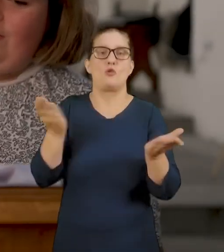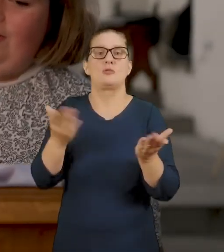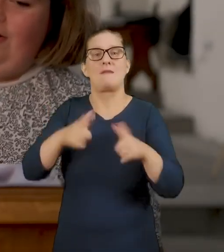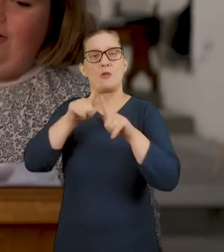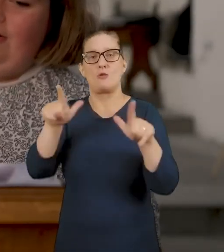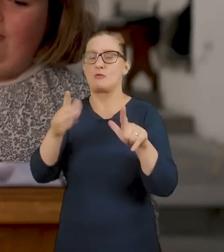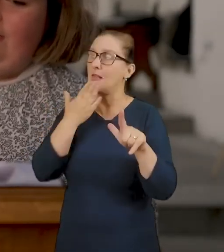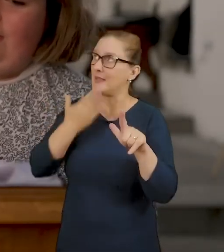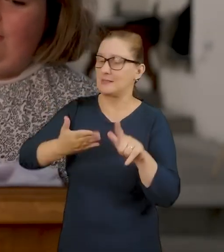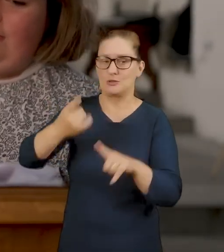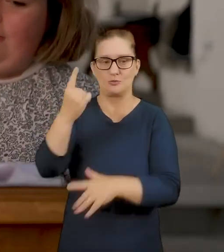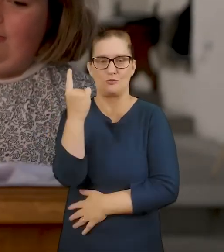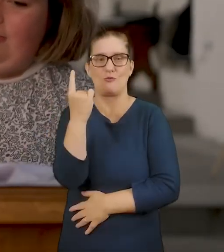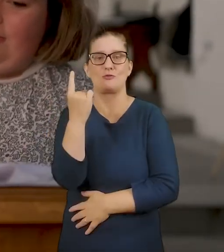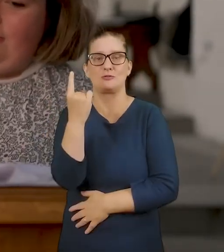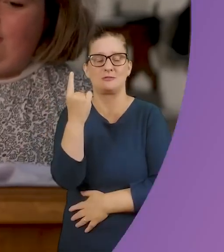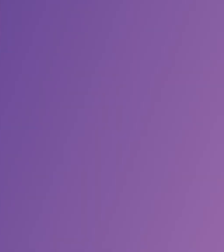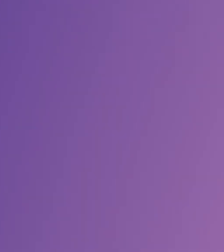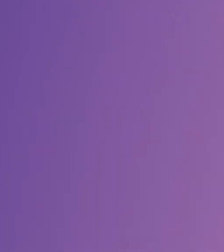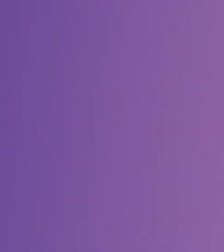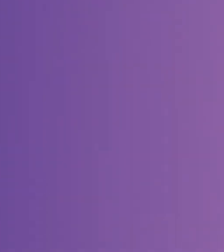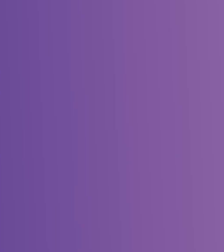of the Lord. Thanks be to God.